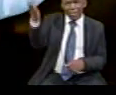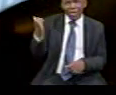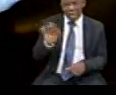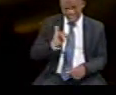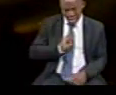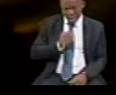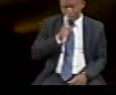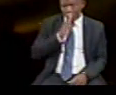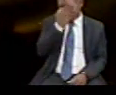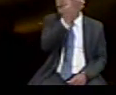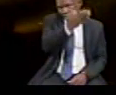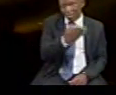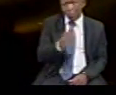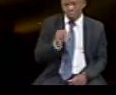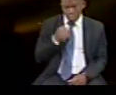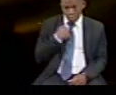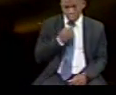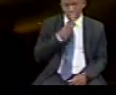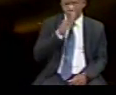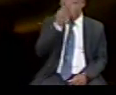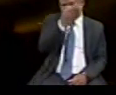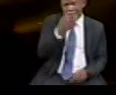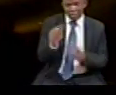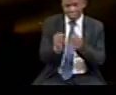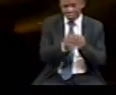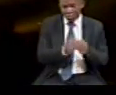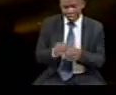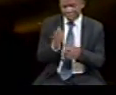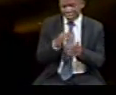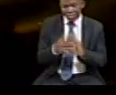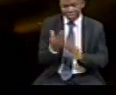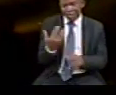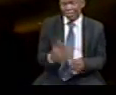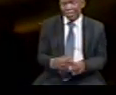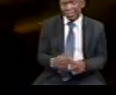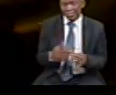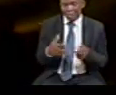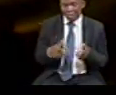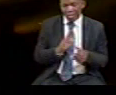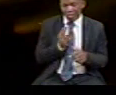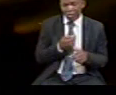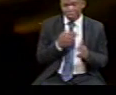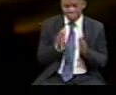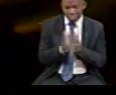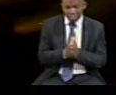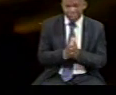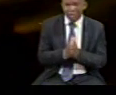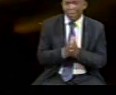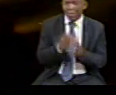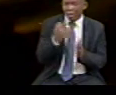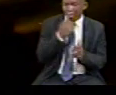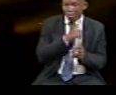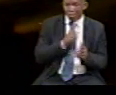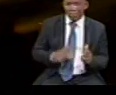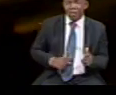be there. We'll be there together in Jesus' name. Let's pray and talk to the Lord.